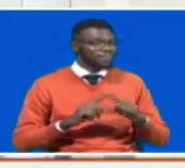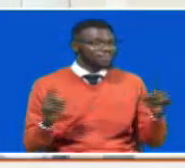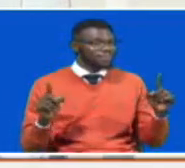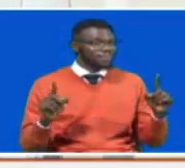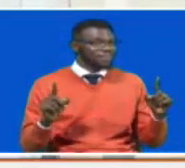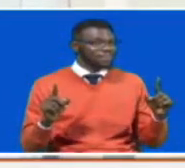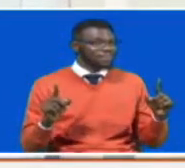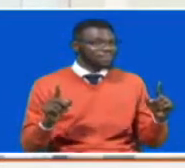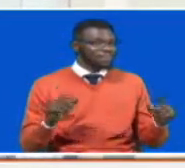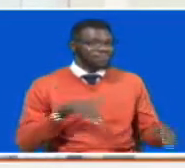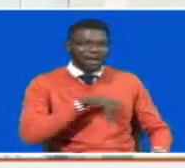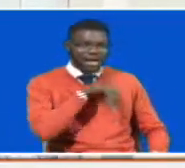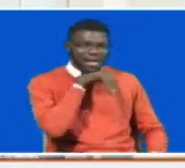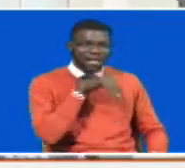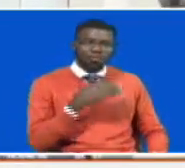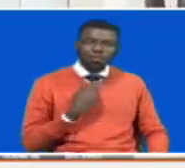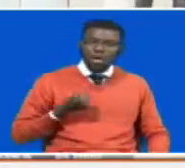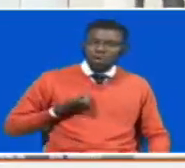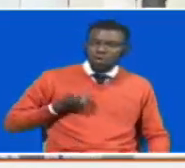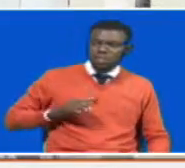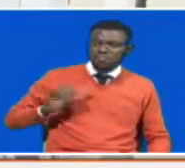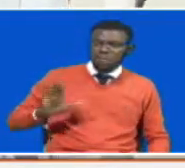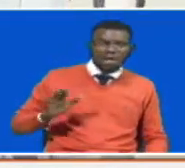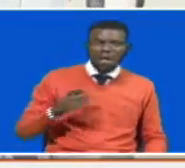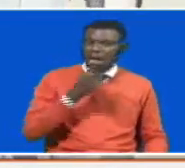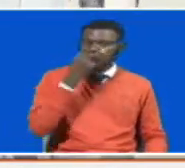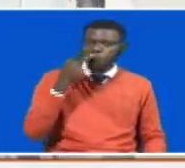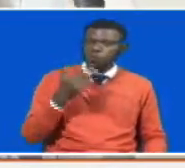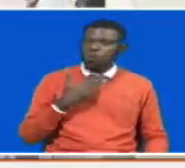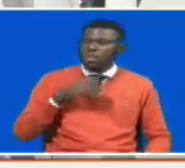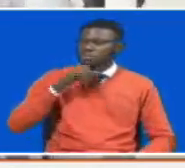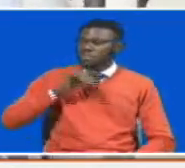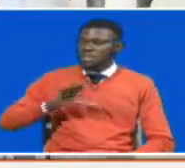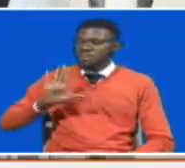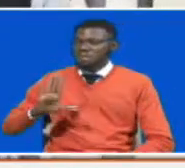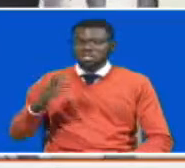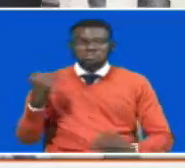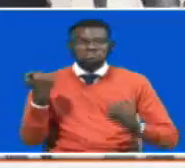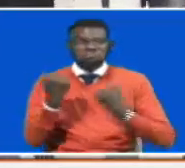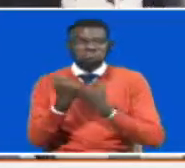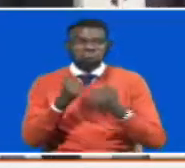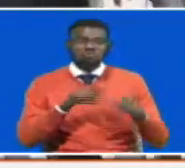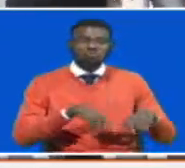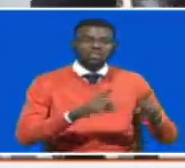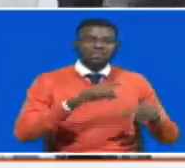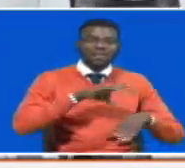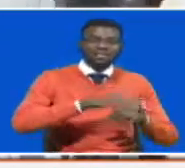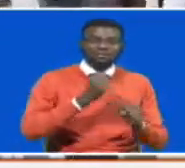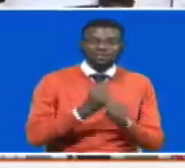Raila Odinga wants the daughter to go, Kalonzo wants the son to go, yeah? Where will you pass to get a job?